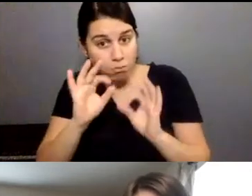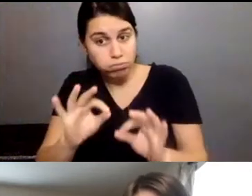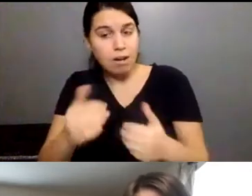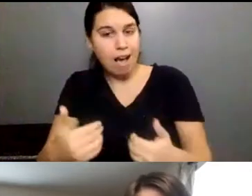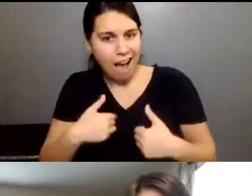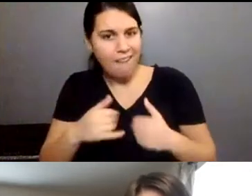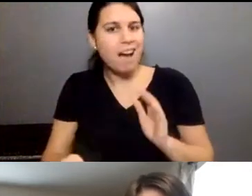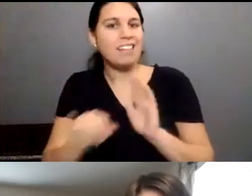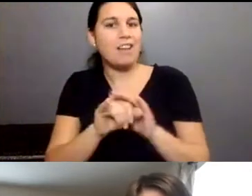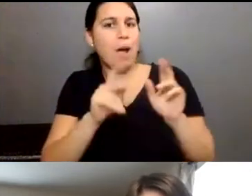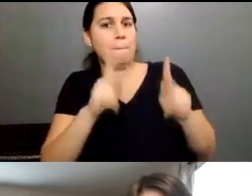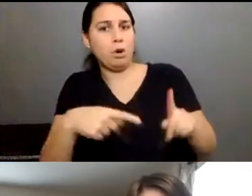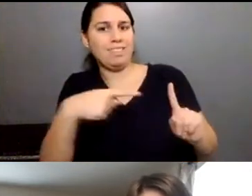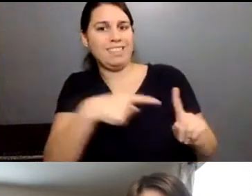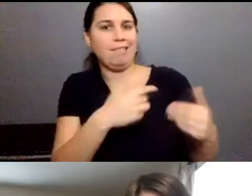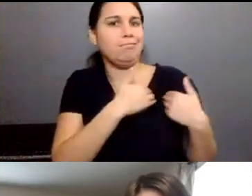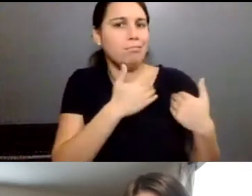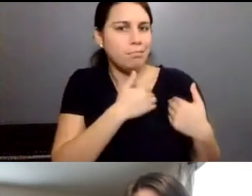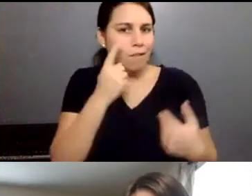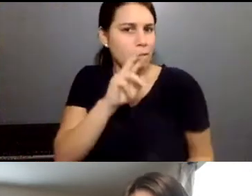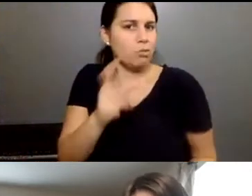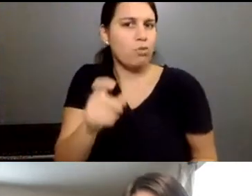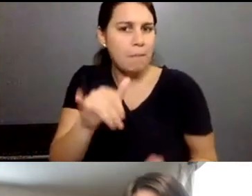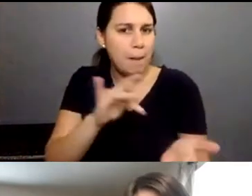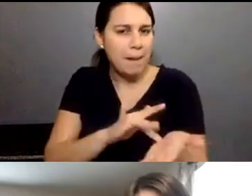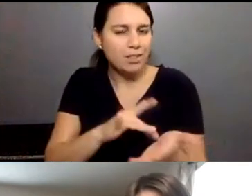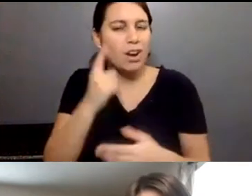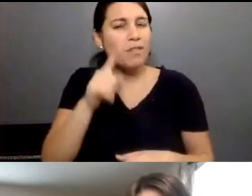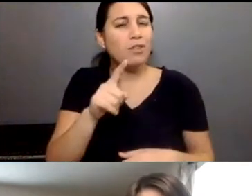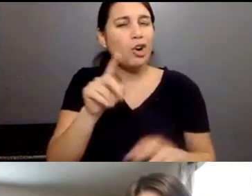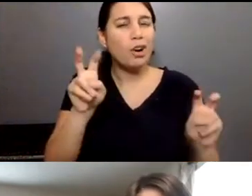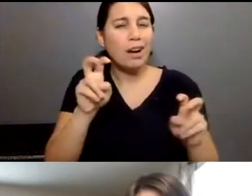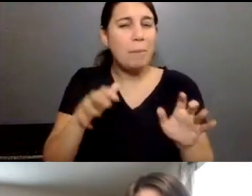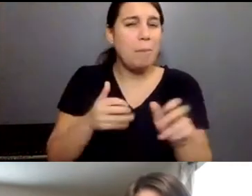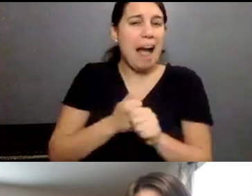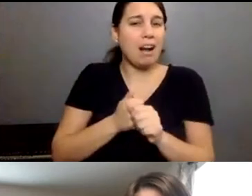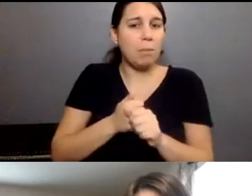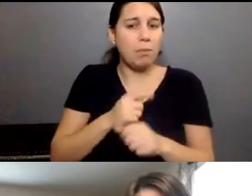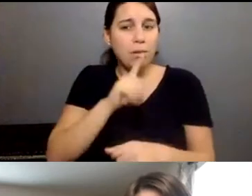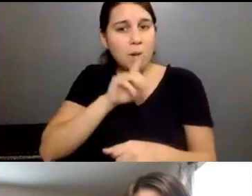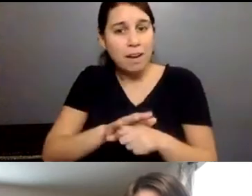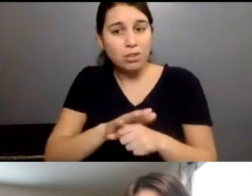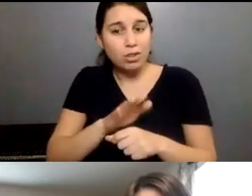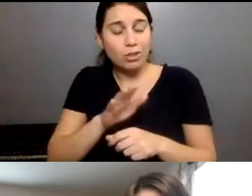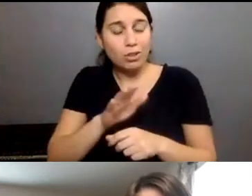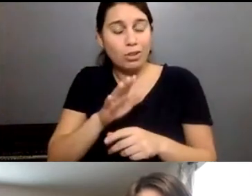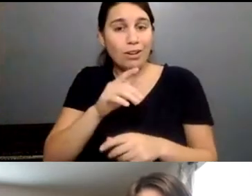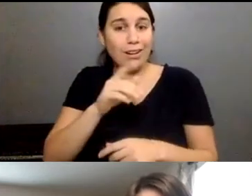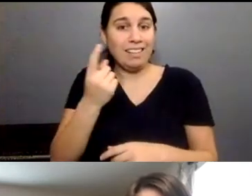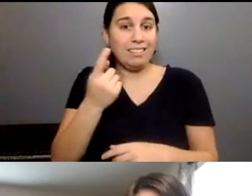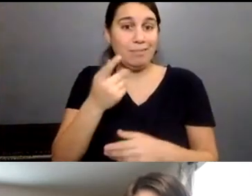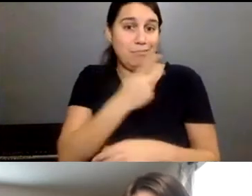identified prescriber, just as another safety net to catch patients who might be falling through the cracks in